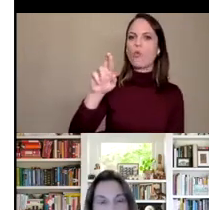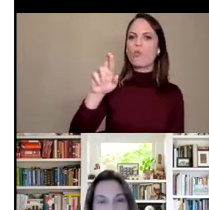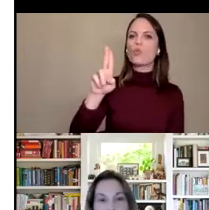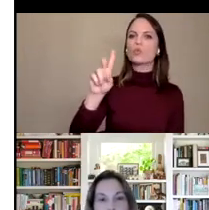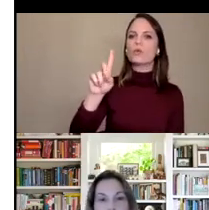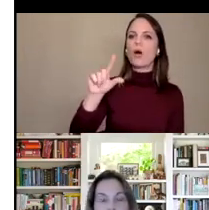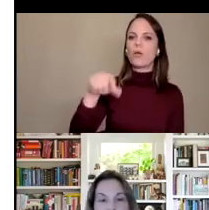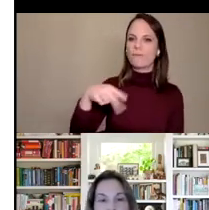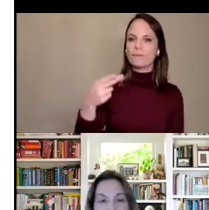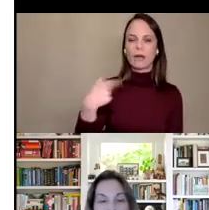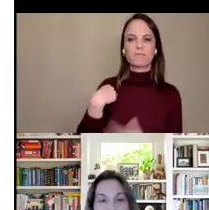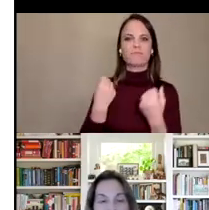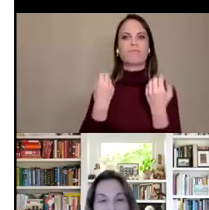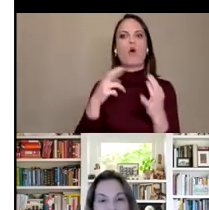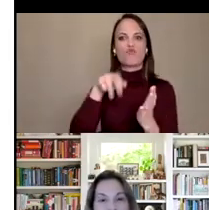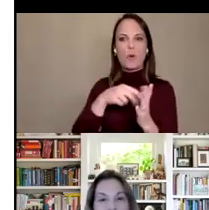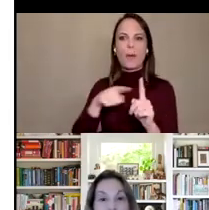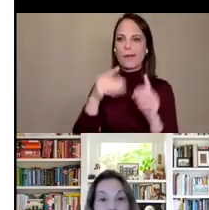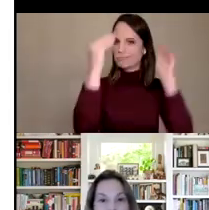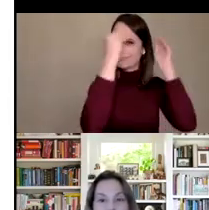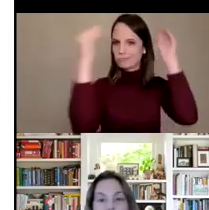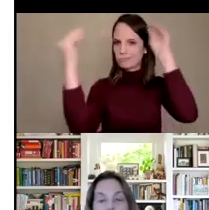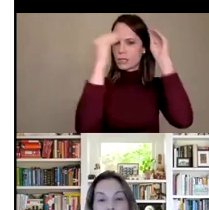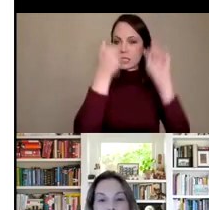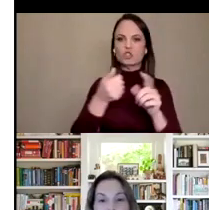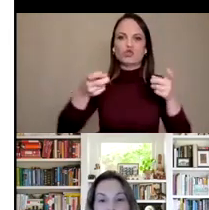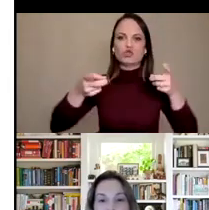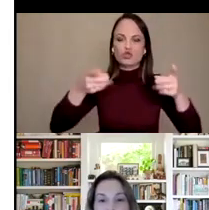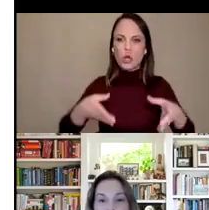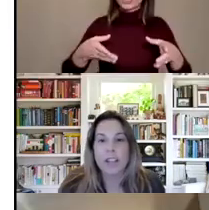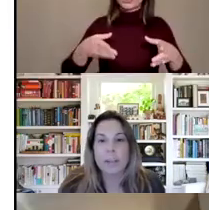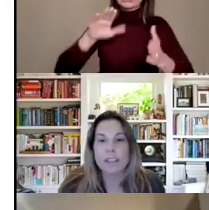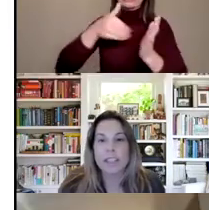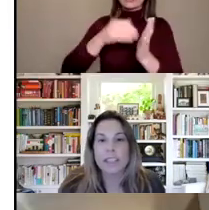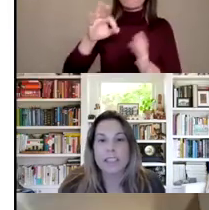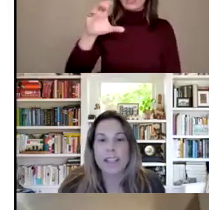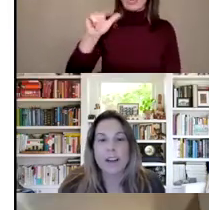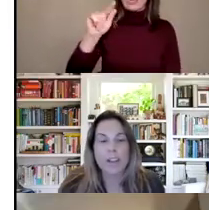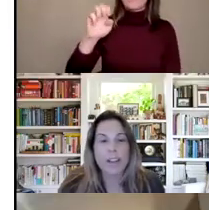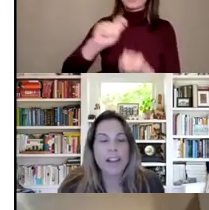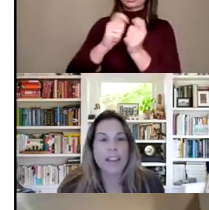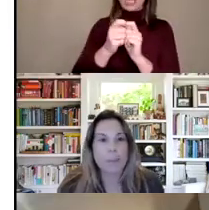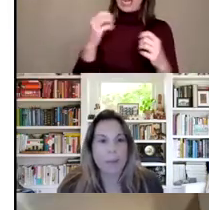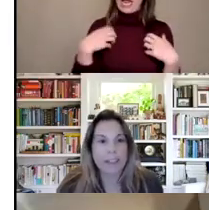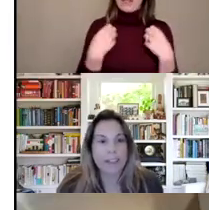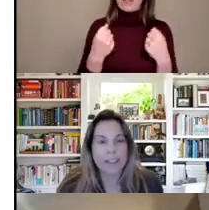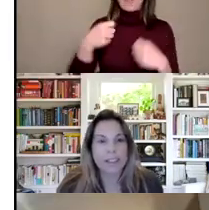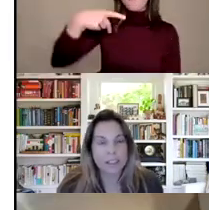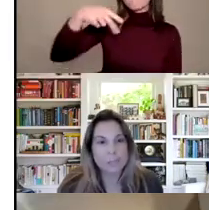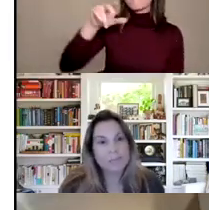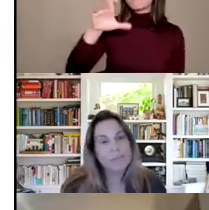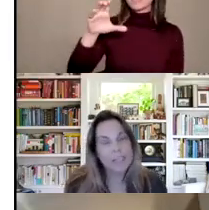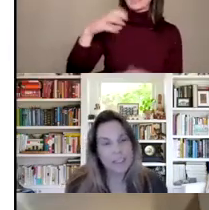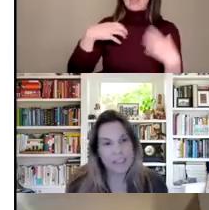many roles, but one is as the director of the Center of Climate Change and Health at the Public Health